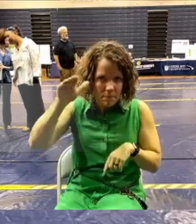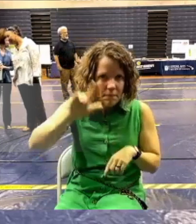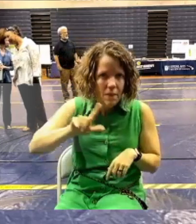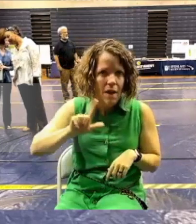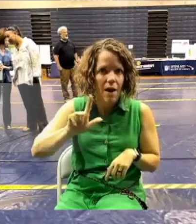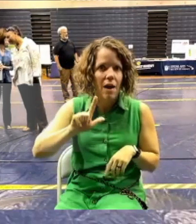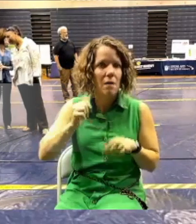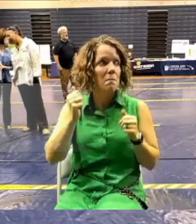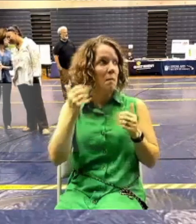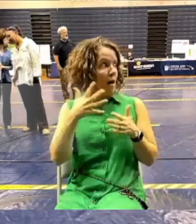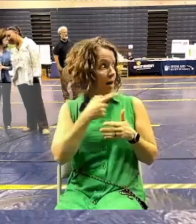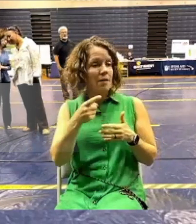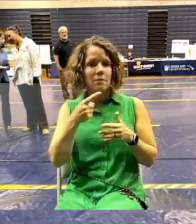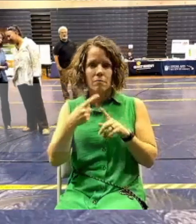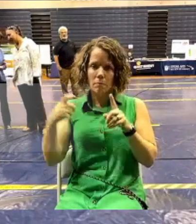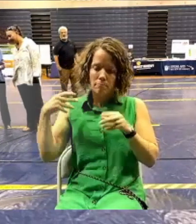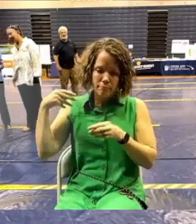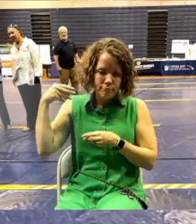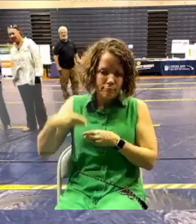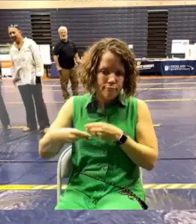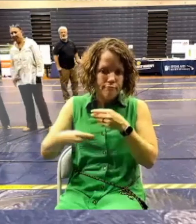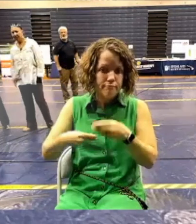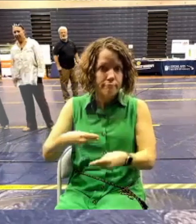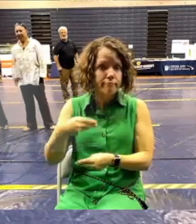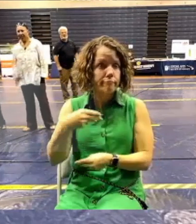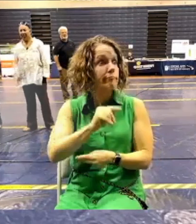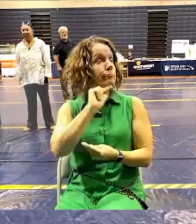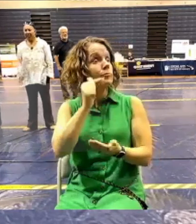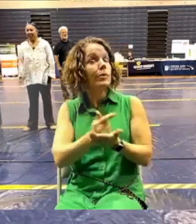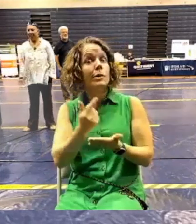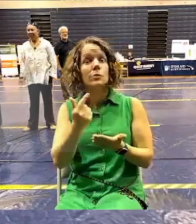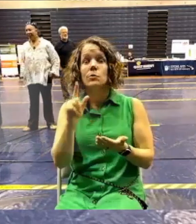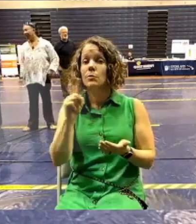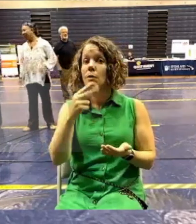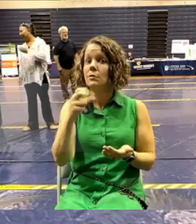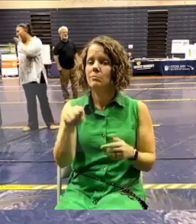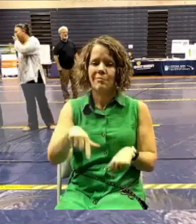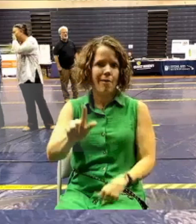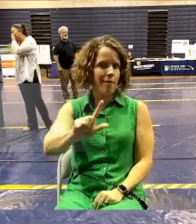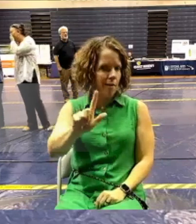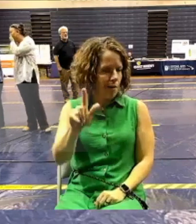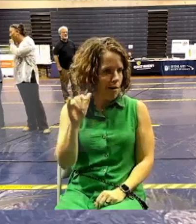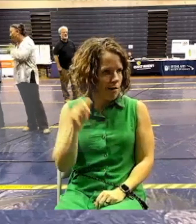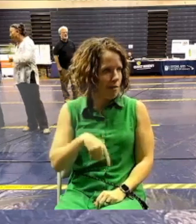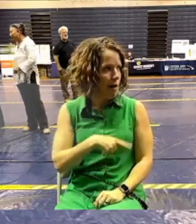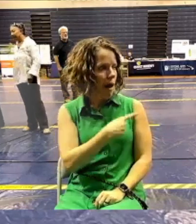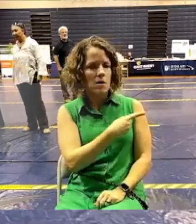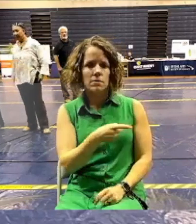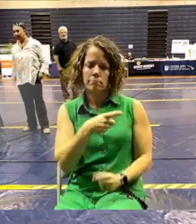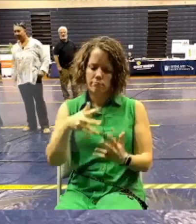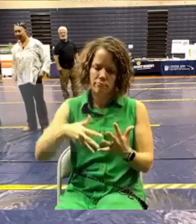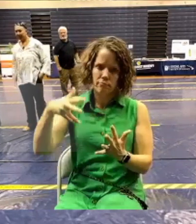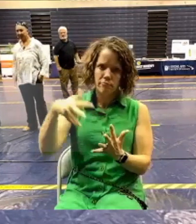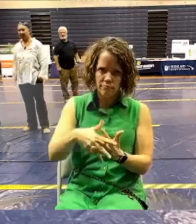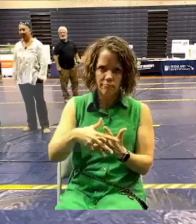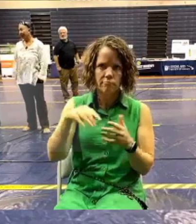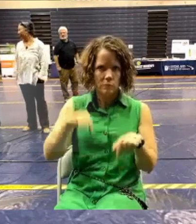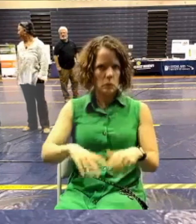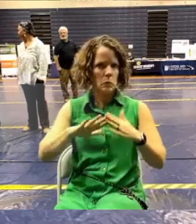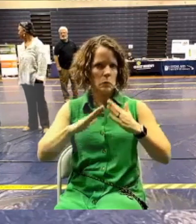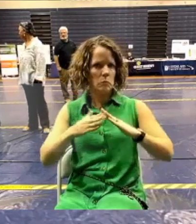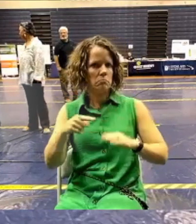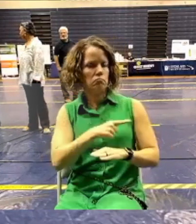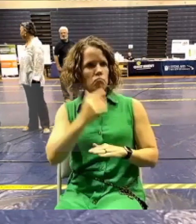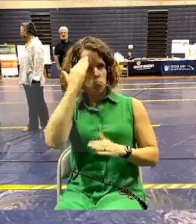from generations here. Not that that's the only quality, but that was one of the many qualities that they're embedded in this community. And they